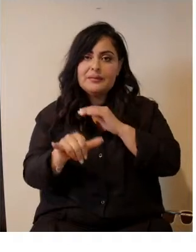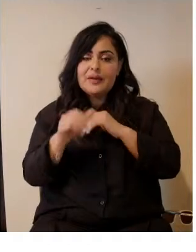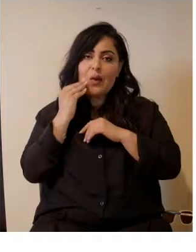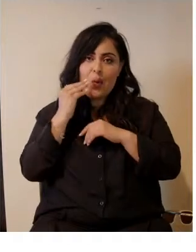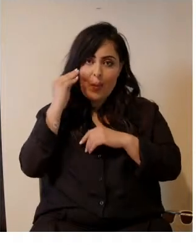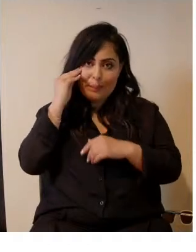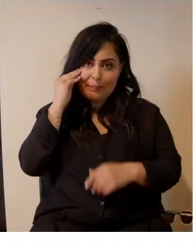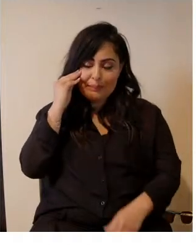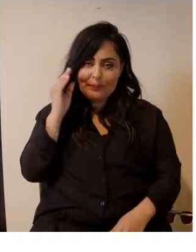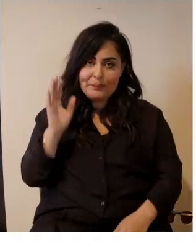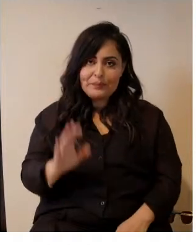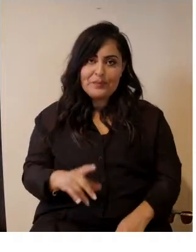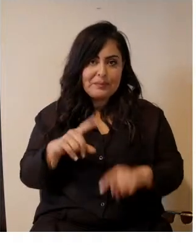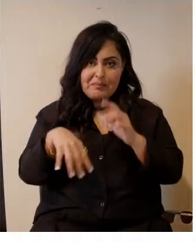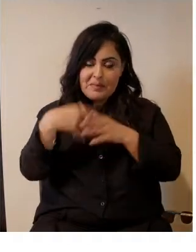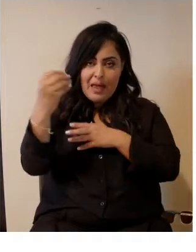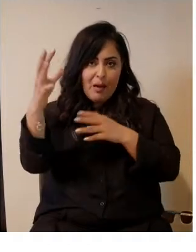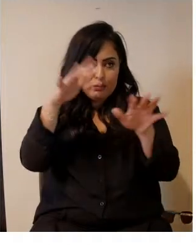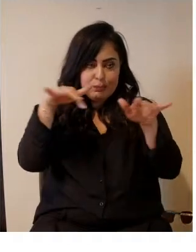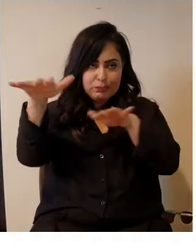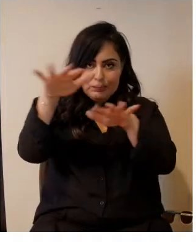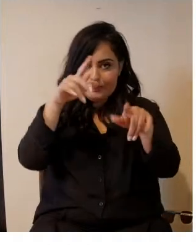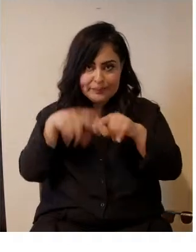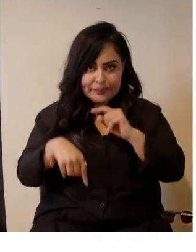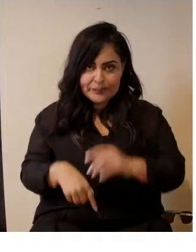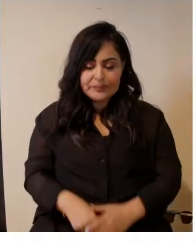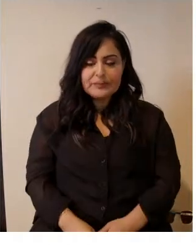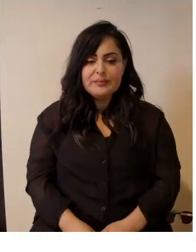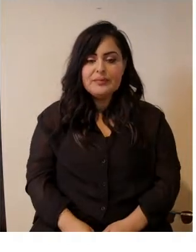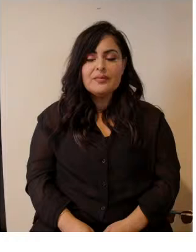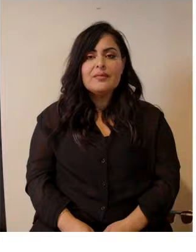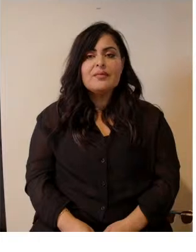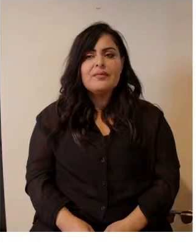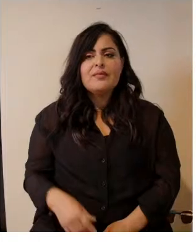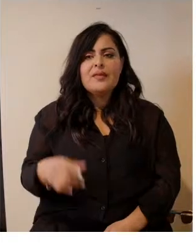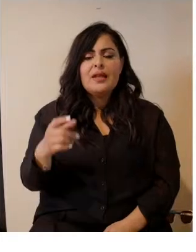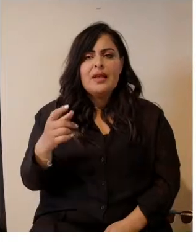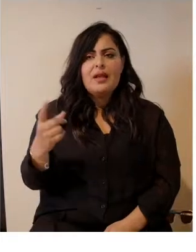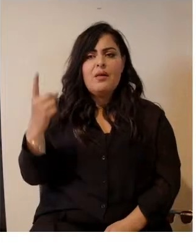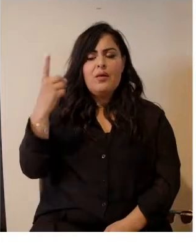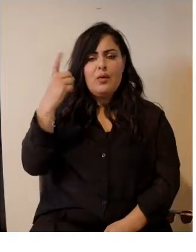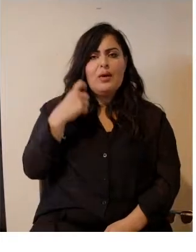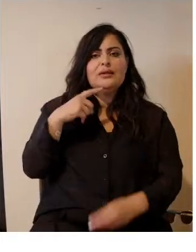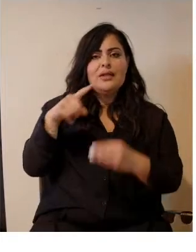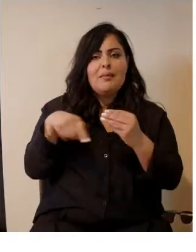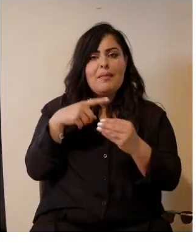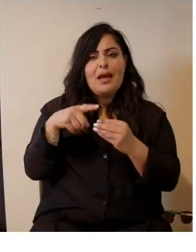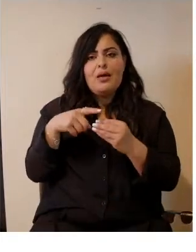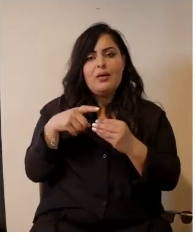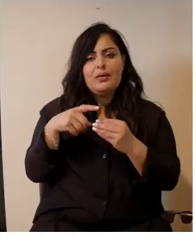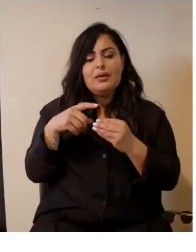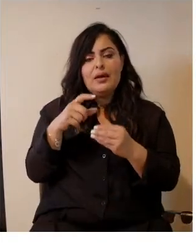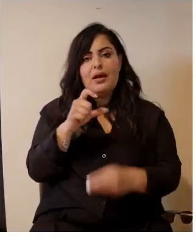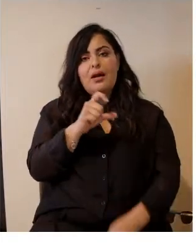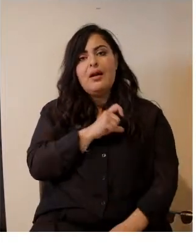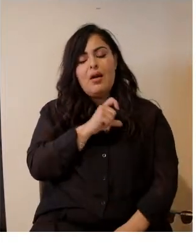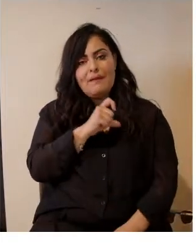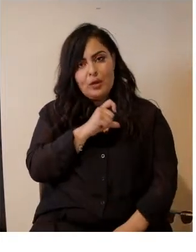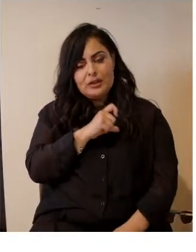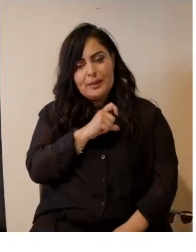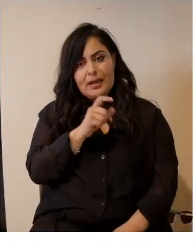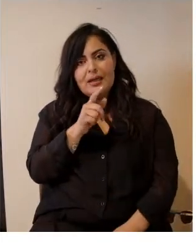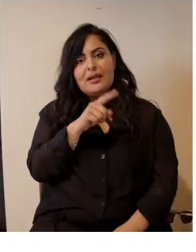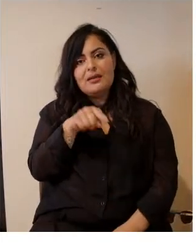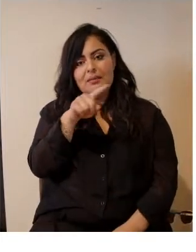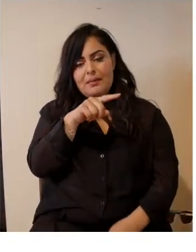There was a question about will we have continued support from our law enforcement, and the answer to that is yes.